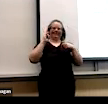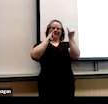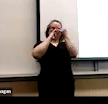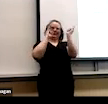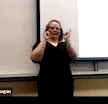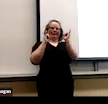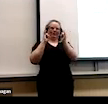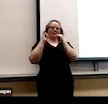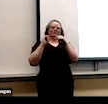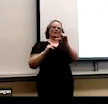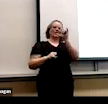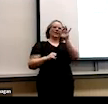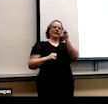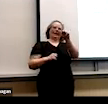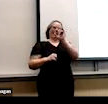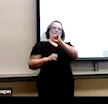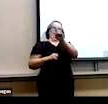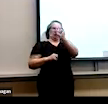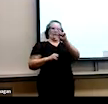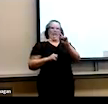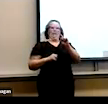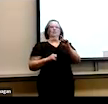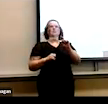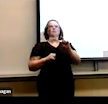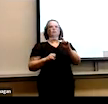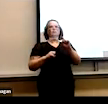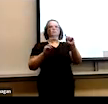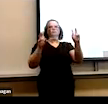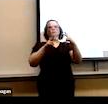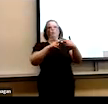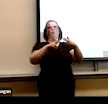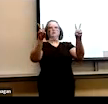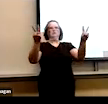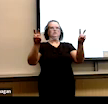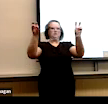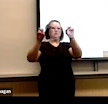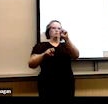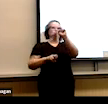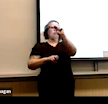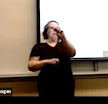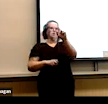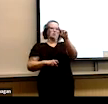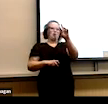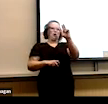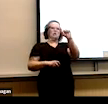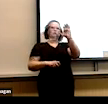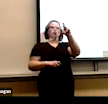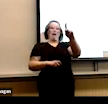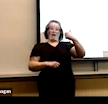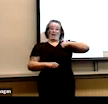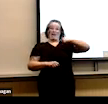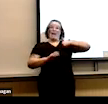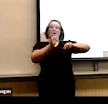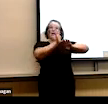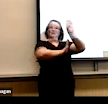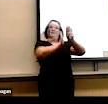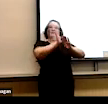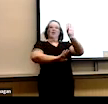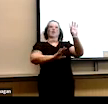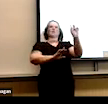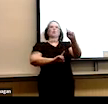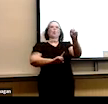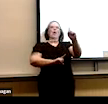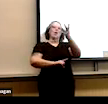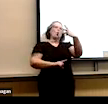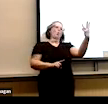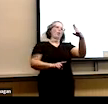just trying to make sure you get some resources when you leave here. So On Track is another Canadian developed program out of British Columbia. And they have